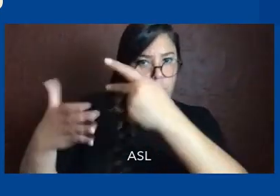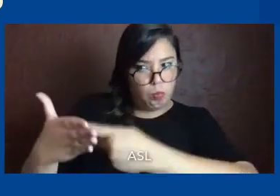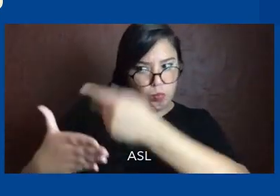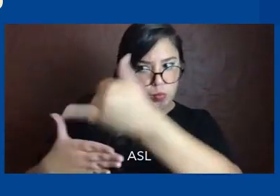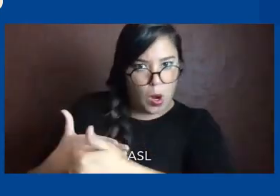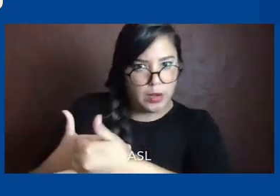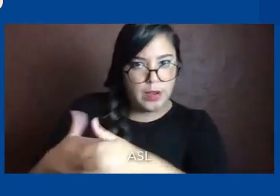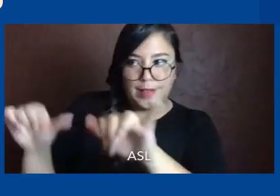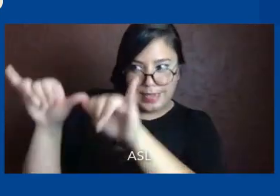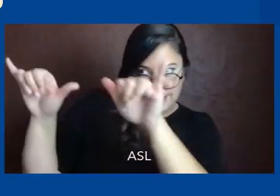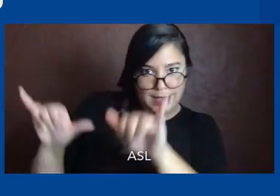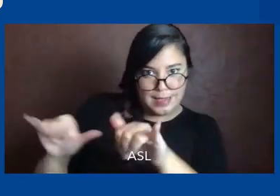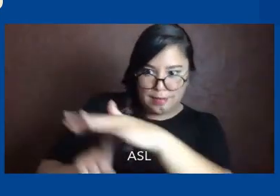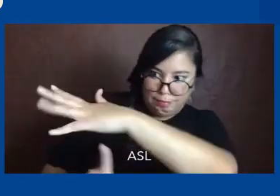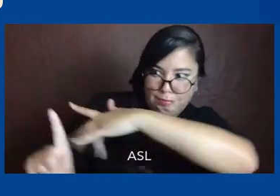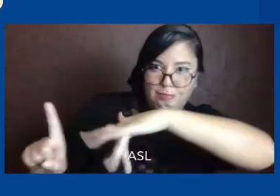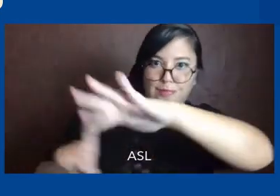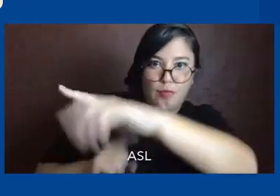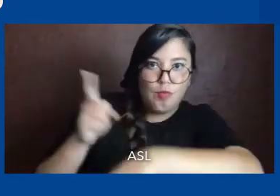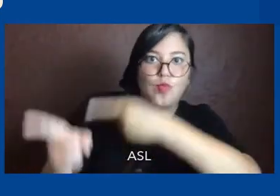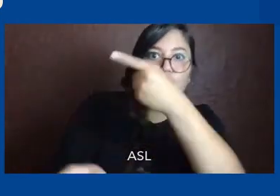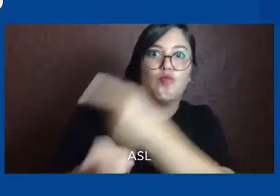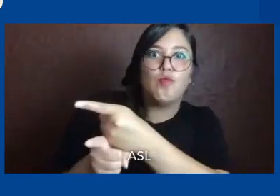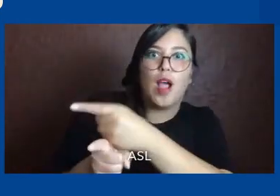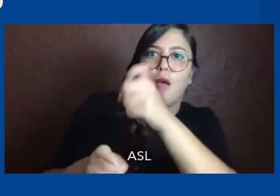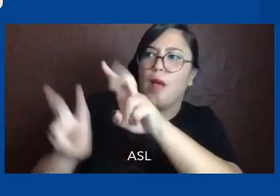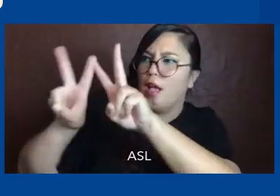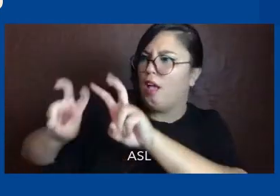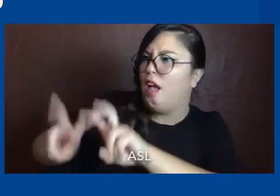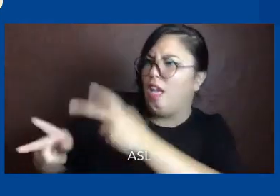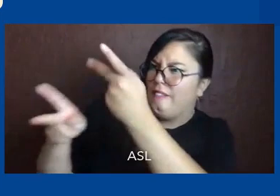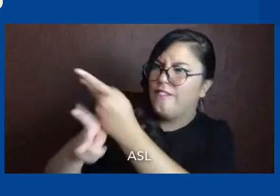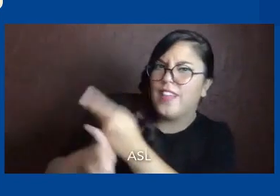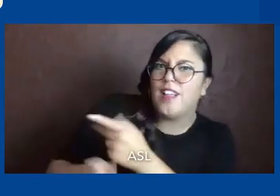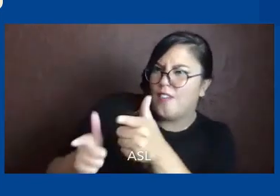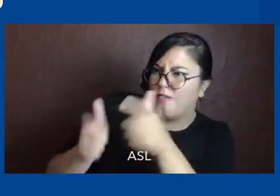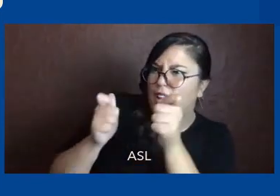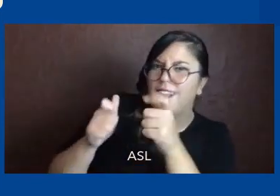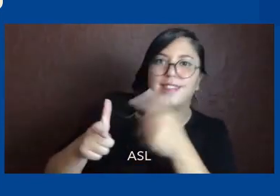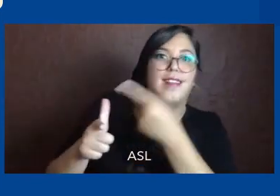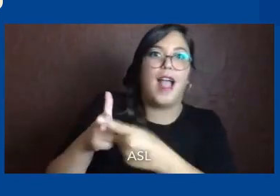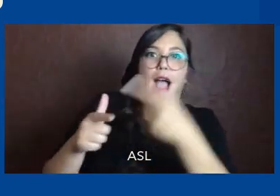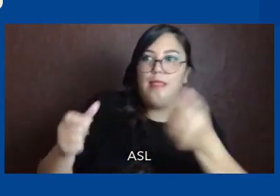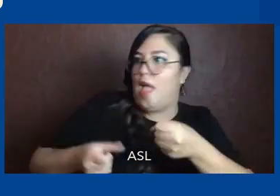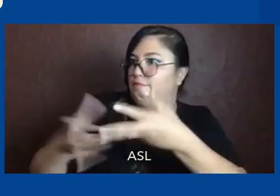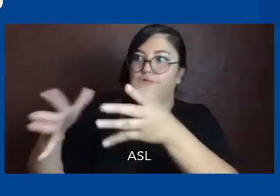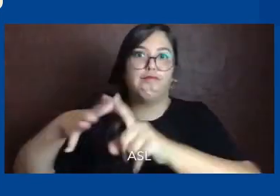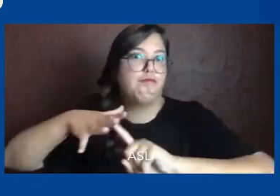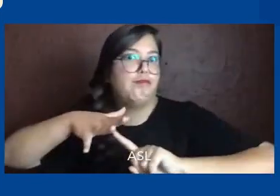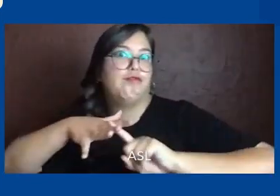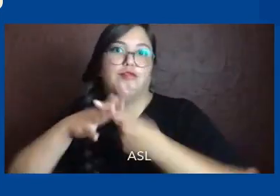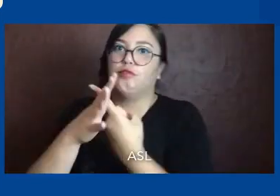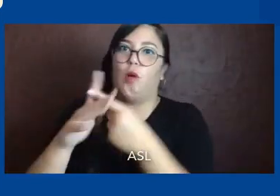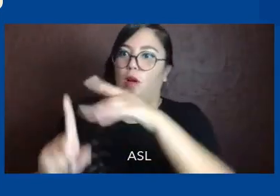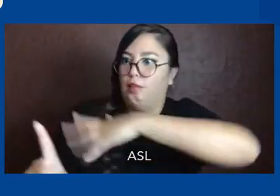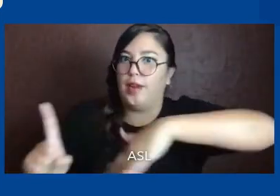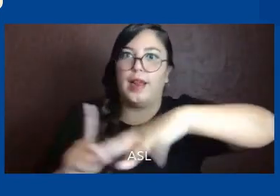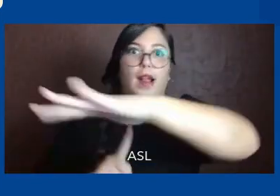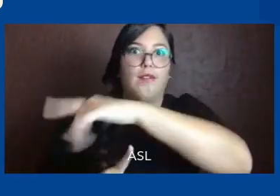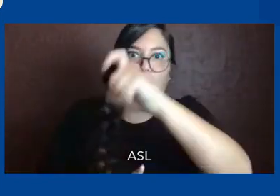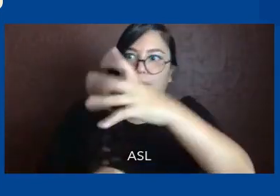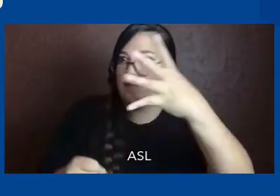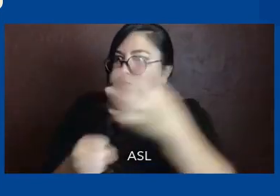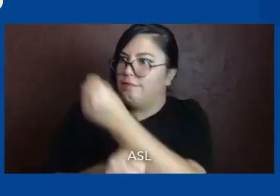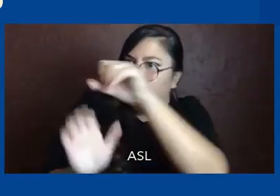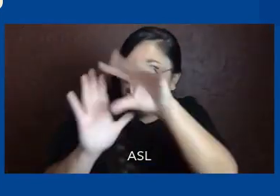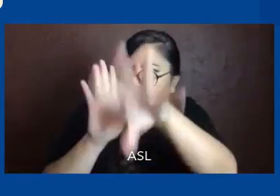We have to kind of figure it out really, really, really quickly. And then we're thrown in to an environment, and we have to capture it. And we have